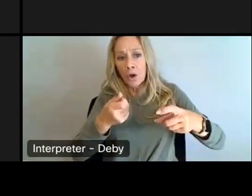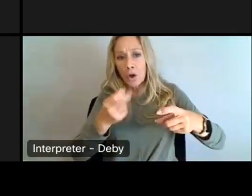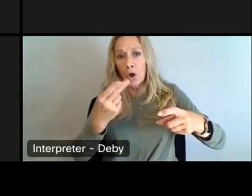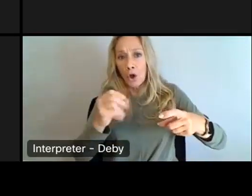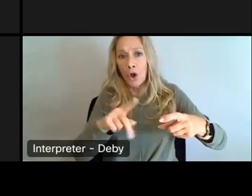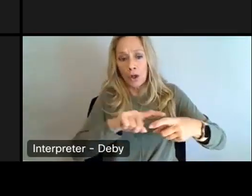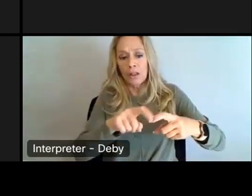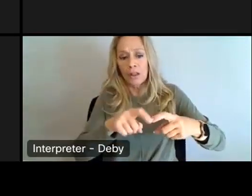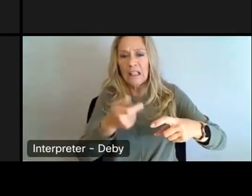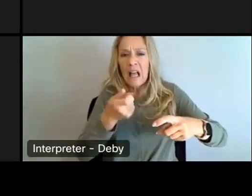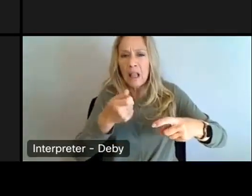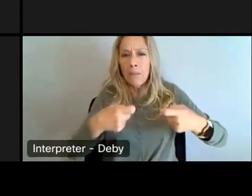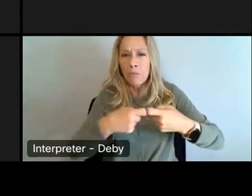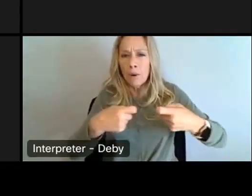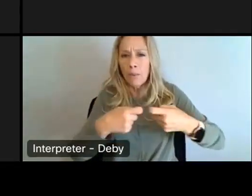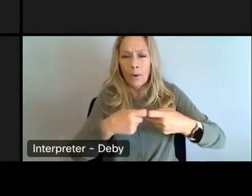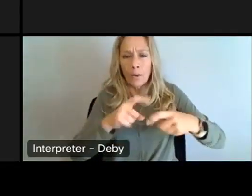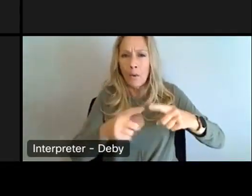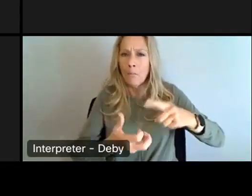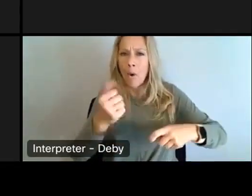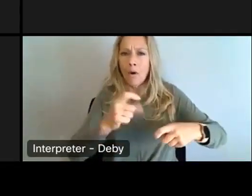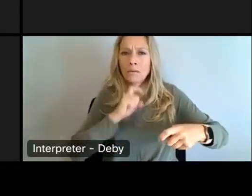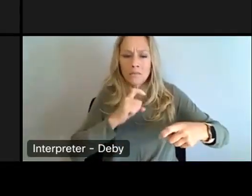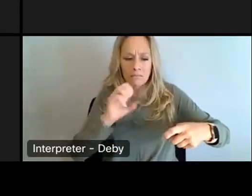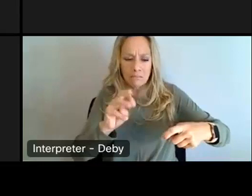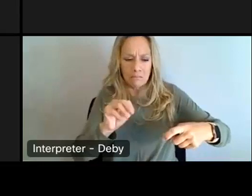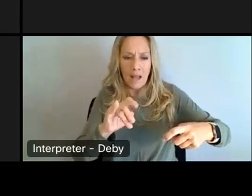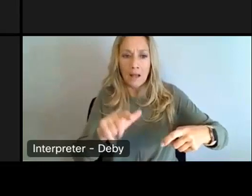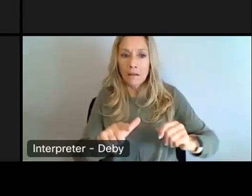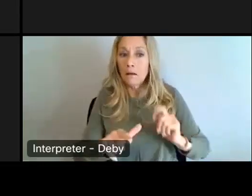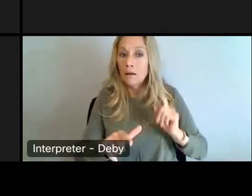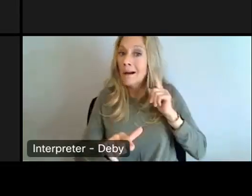it's metal. And I'm just going to give you a little tap so you can hear.